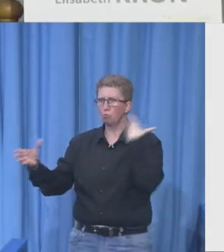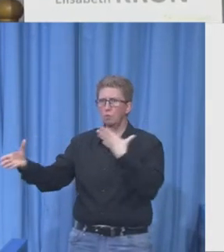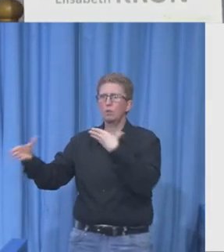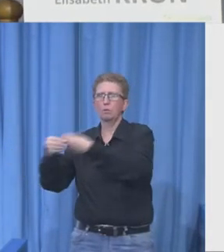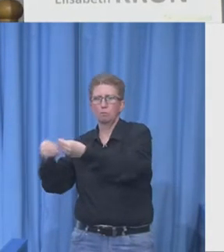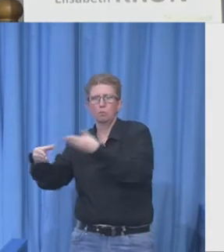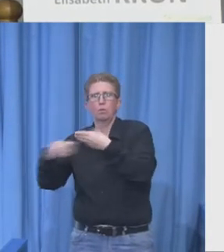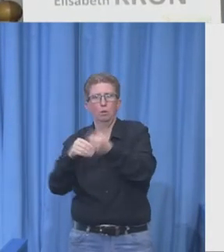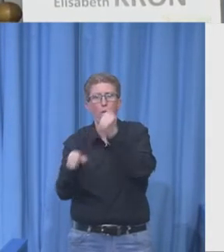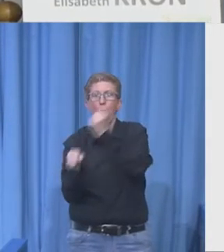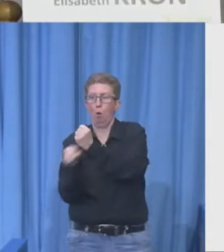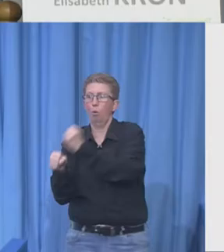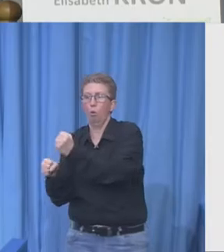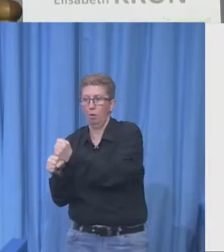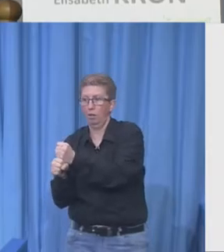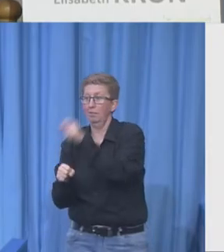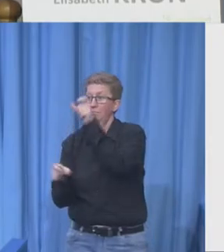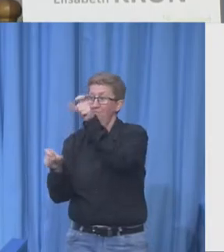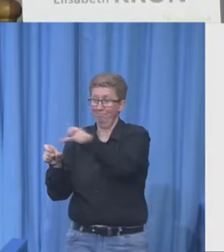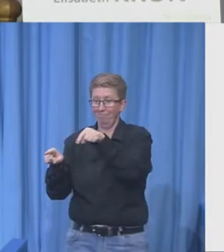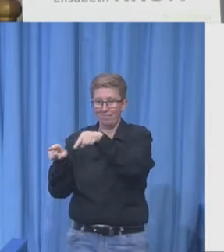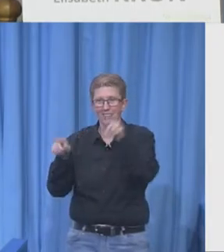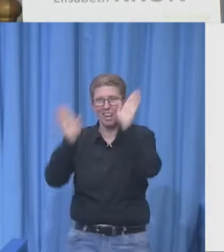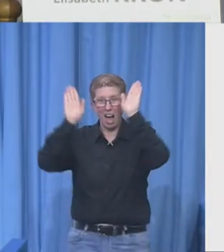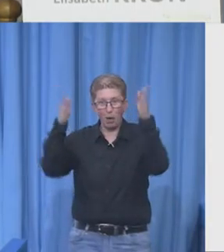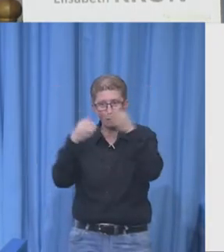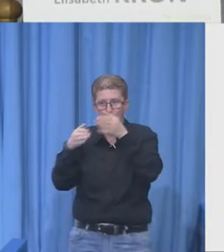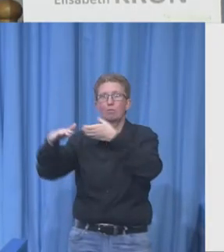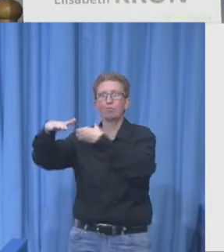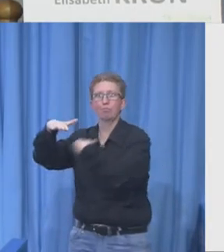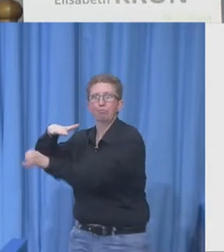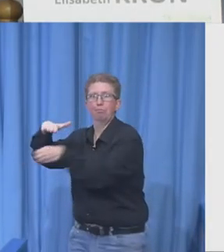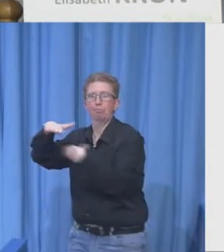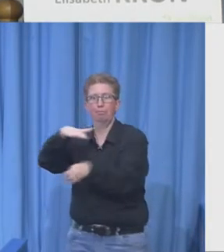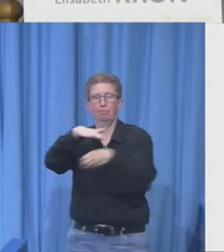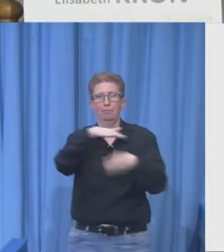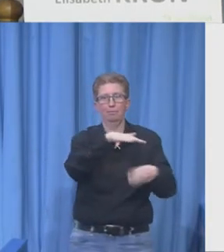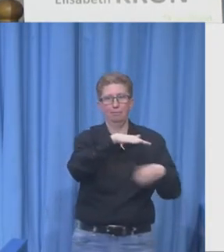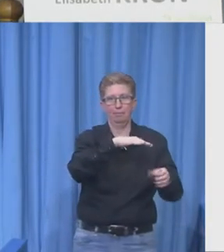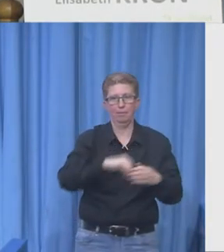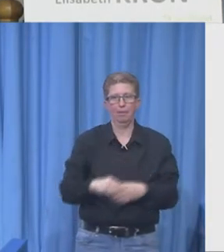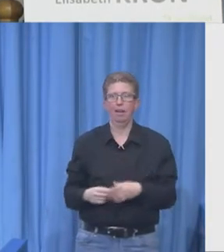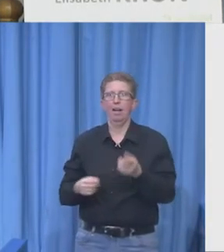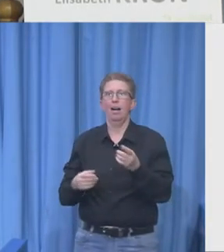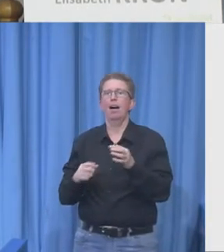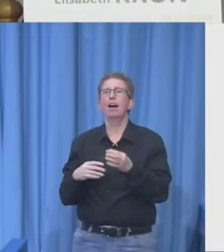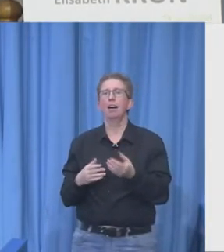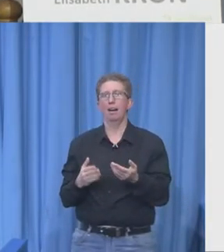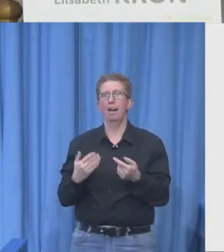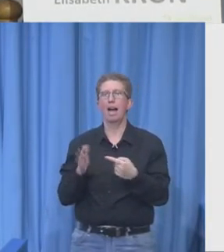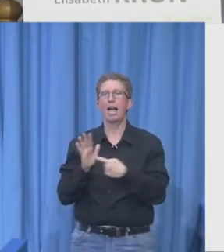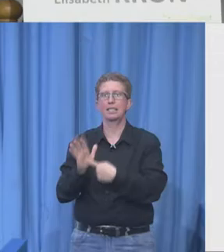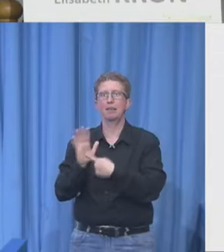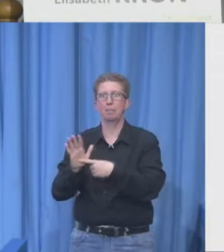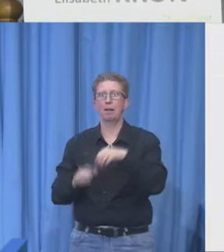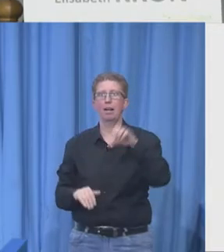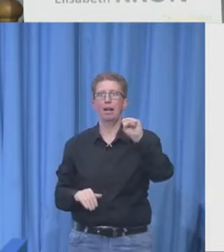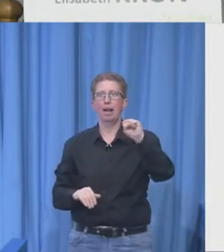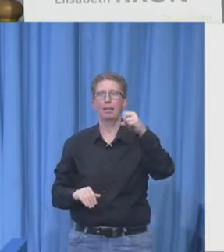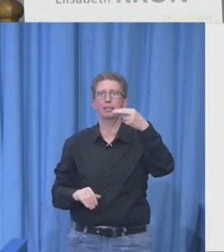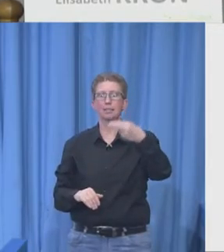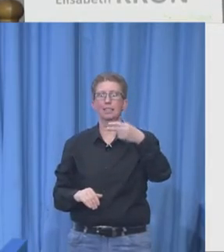employs 5 people in quality insurance or programming. So we have